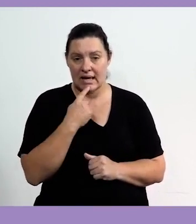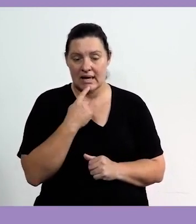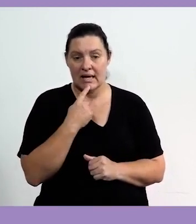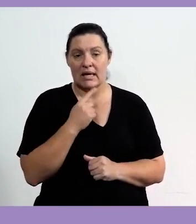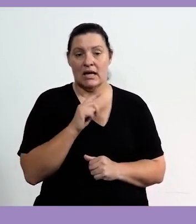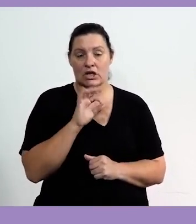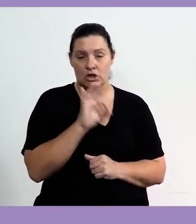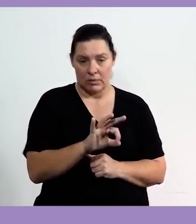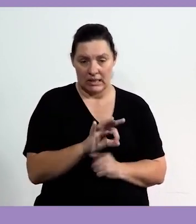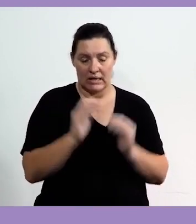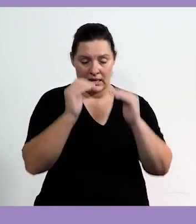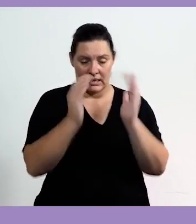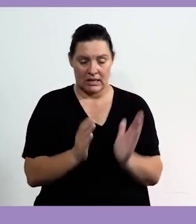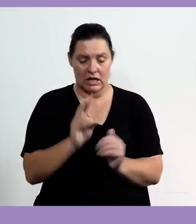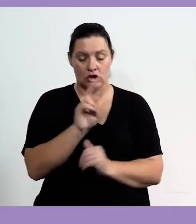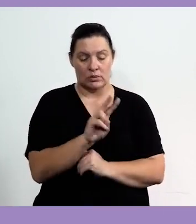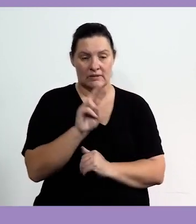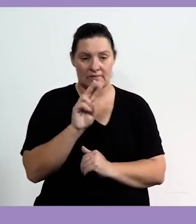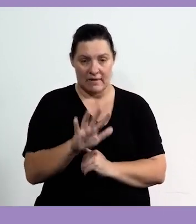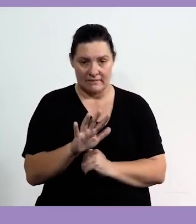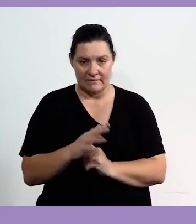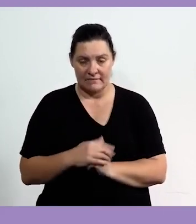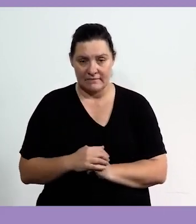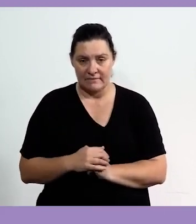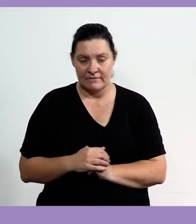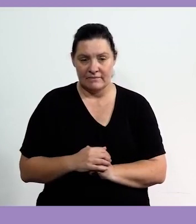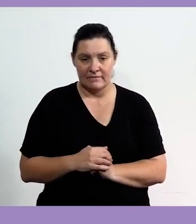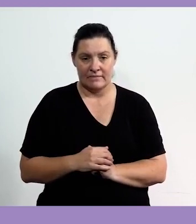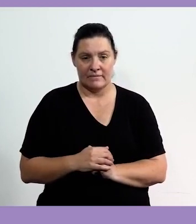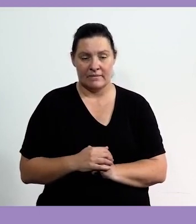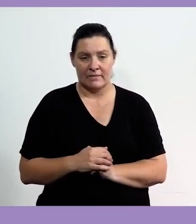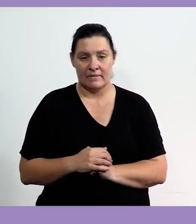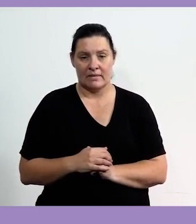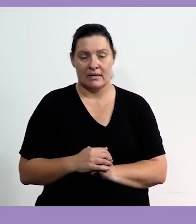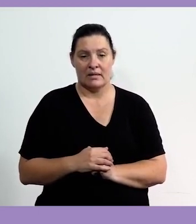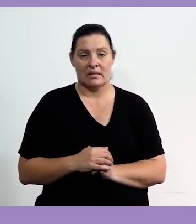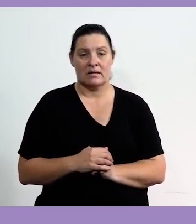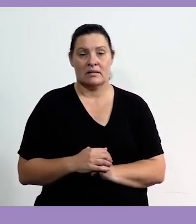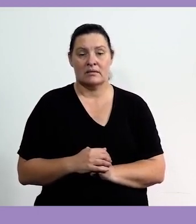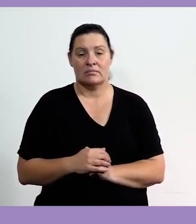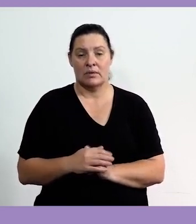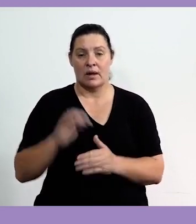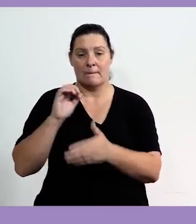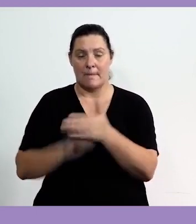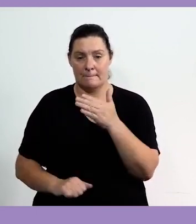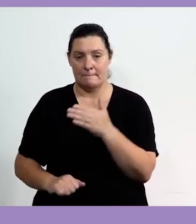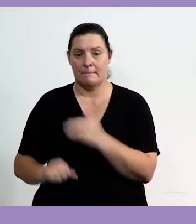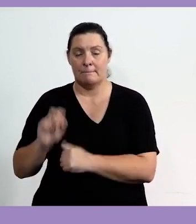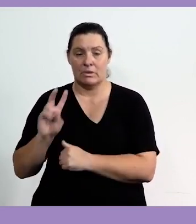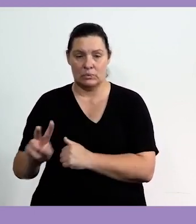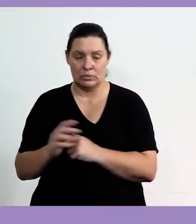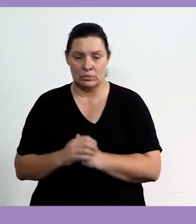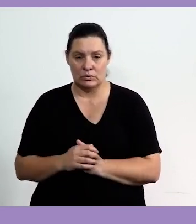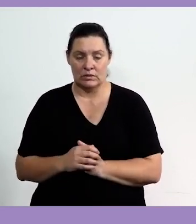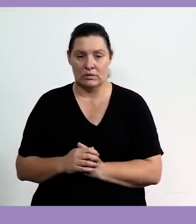going to take the 3, I'm going to use brackets so that it doesn't confuse me, and I'm going to multiply it by 25 and